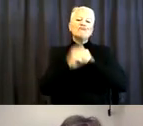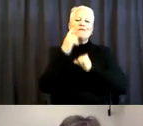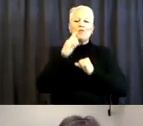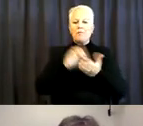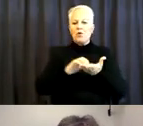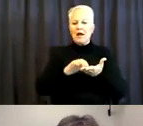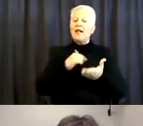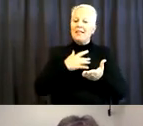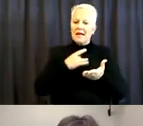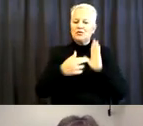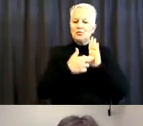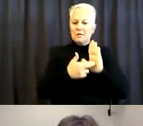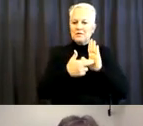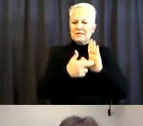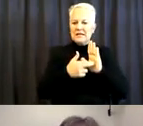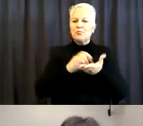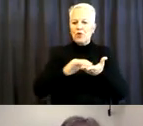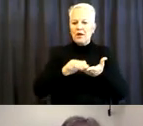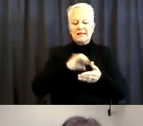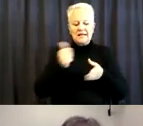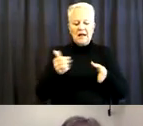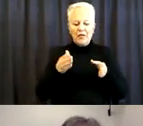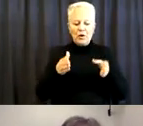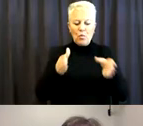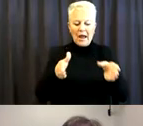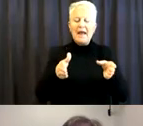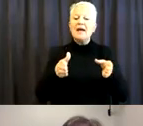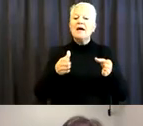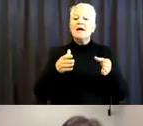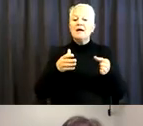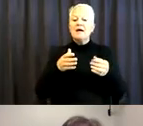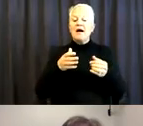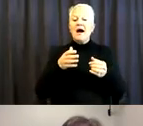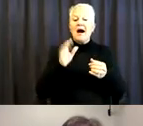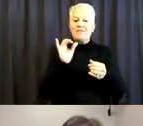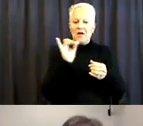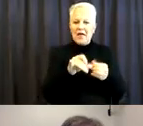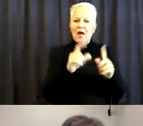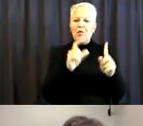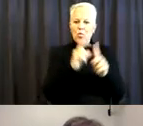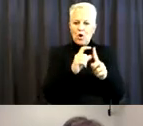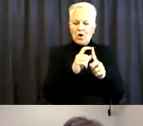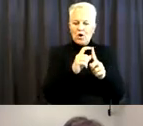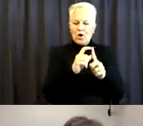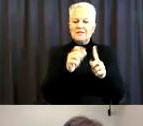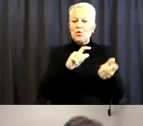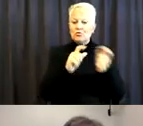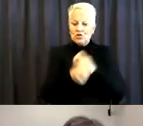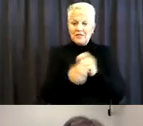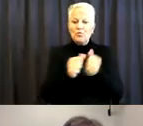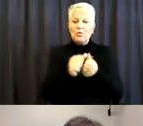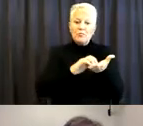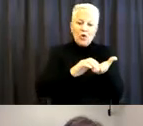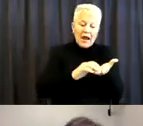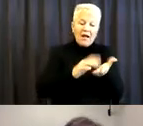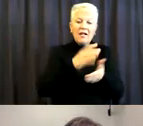really represent that Braille as another way of that language, not of that word. So changes in Braille